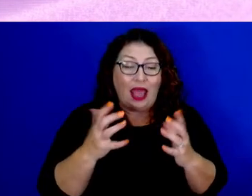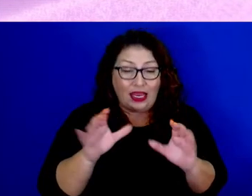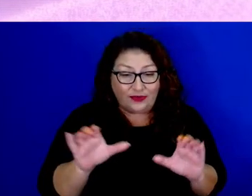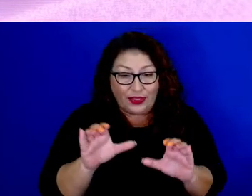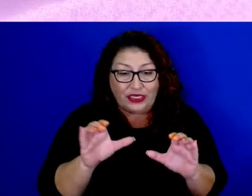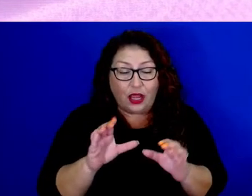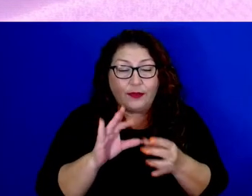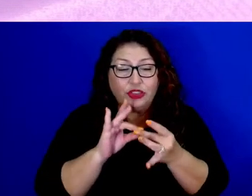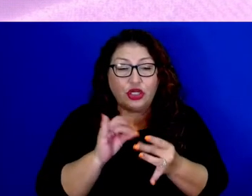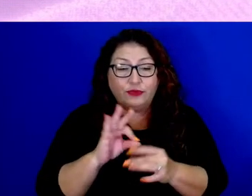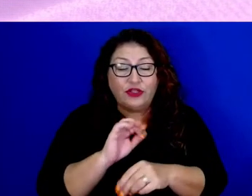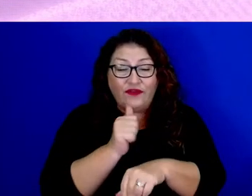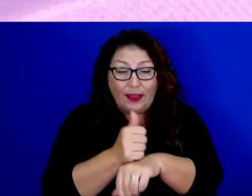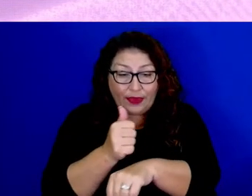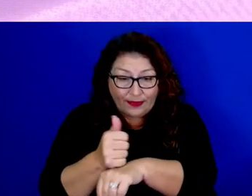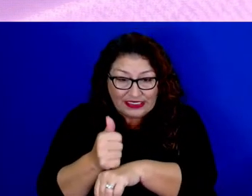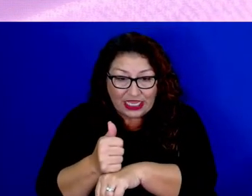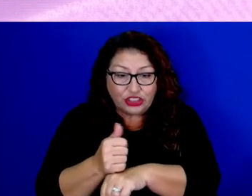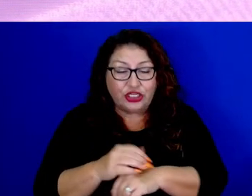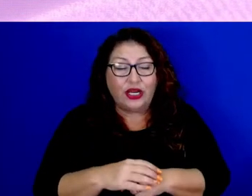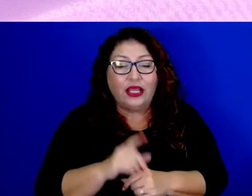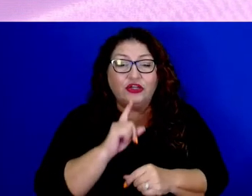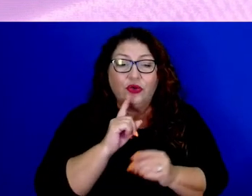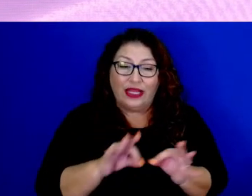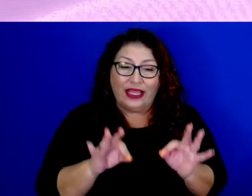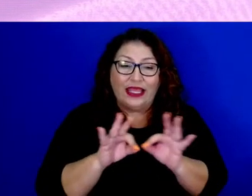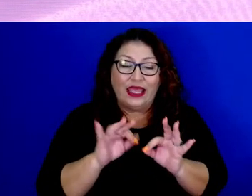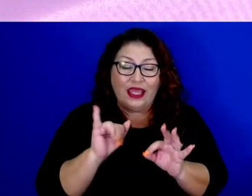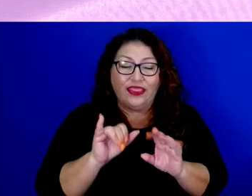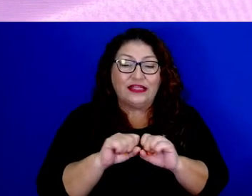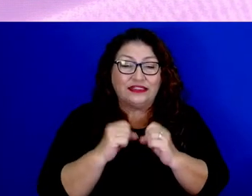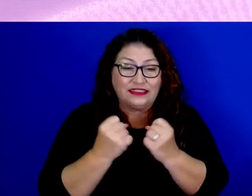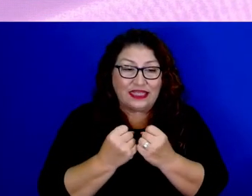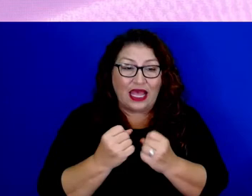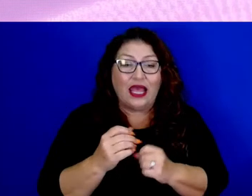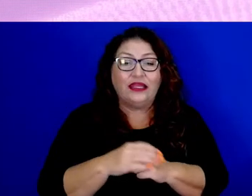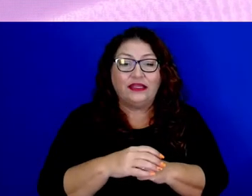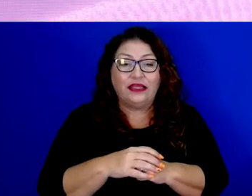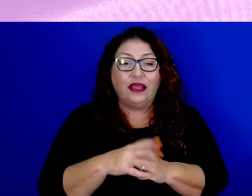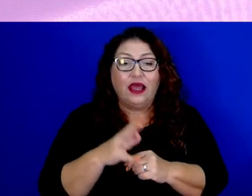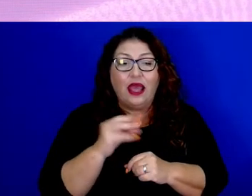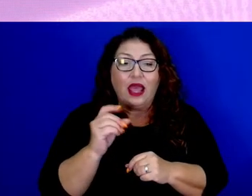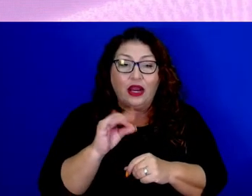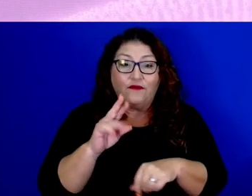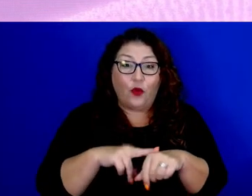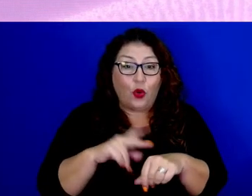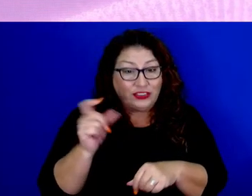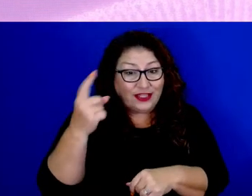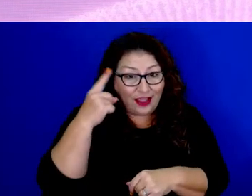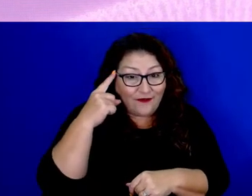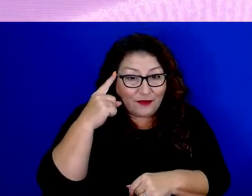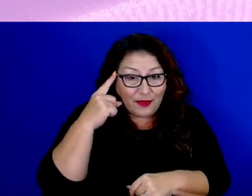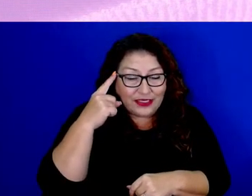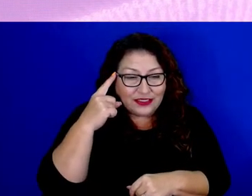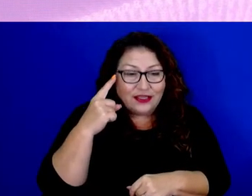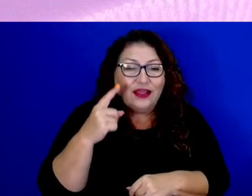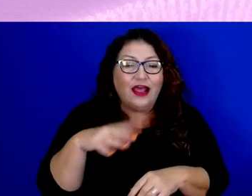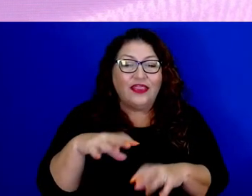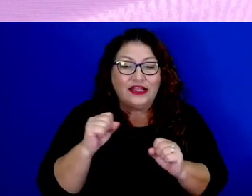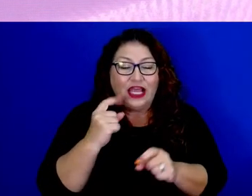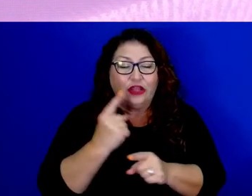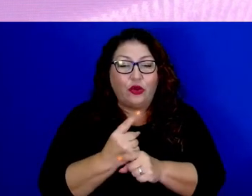implementation, it's key that civil society, NGOs, and of course, the governments, they take the right actions in order to achieve